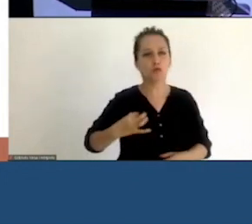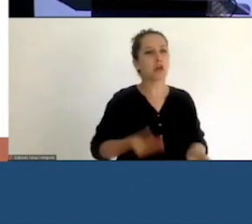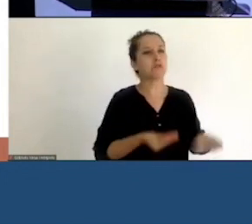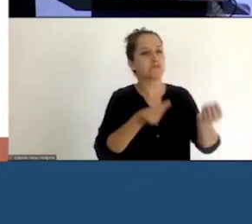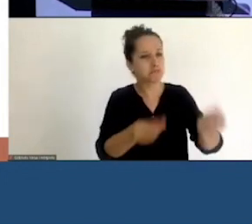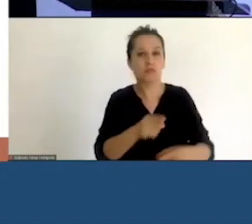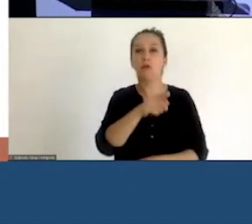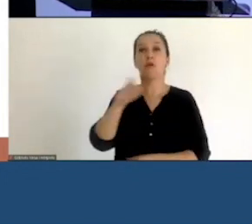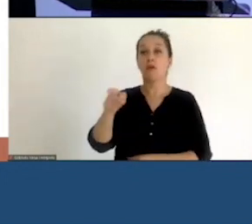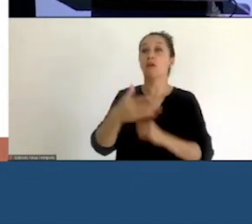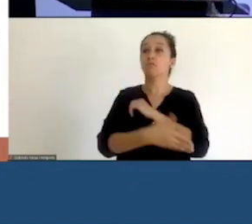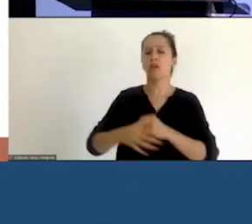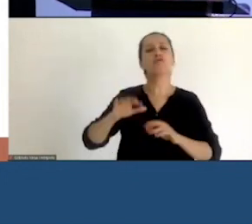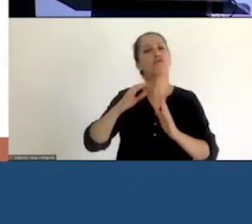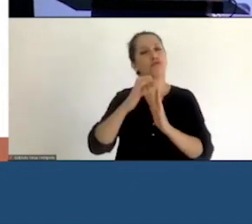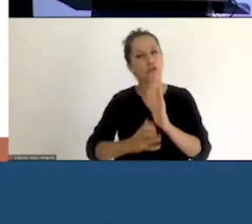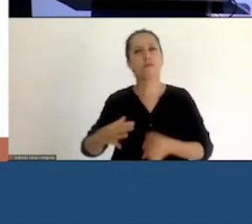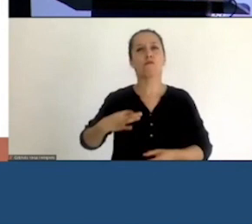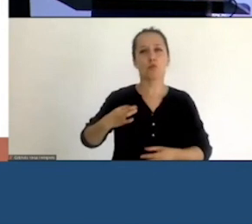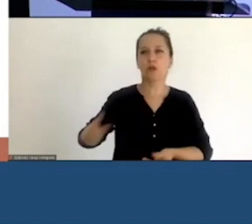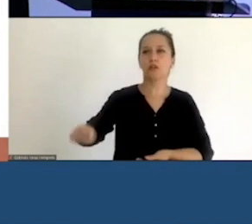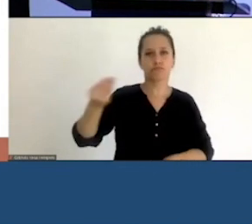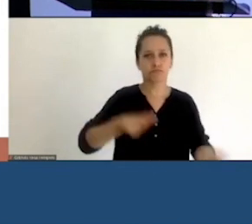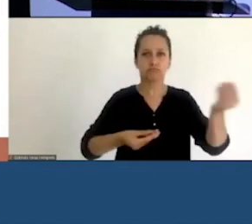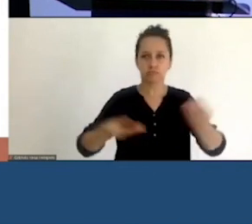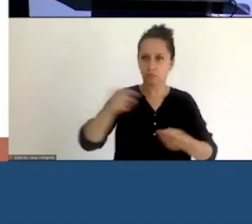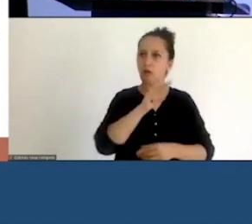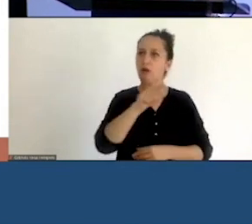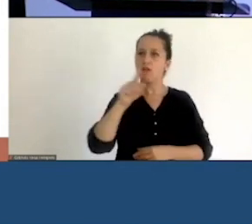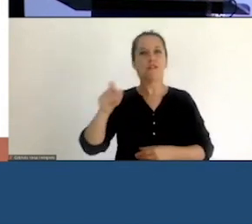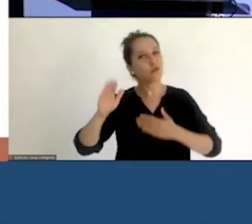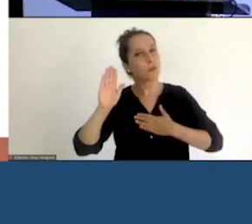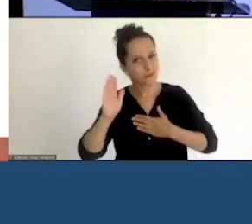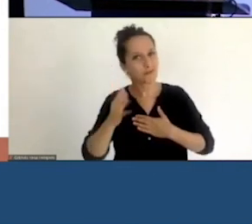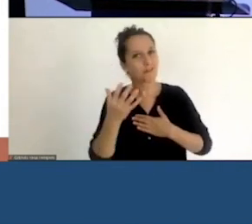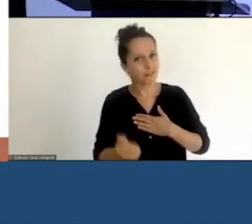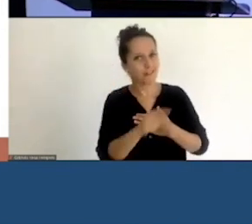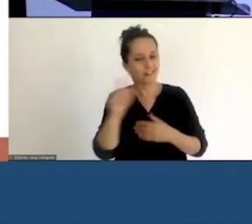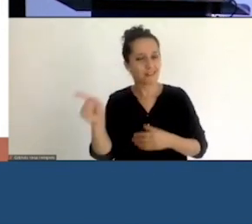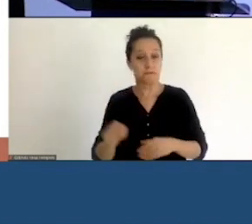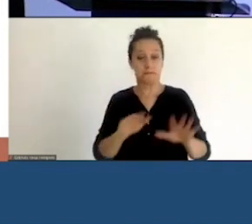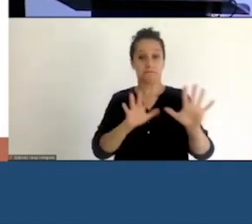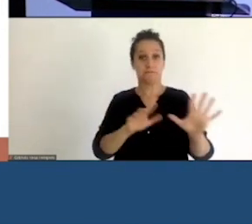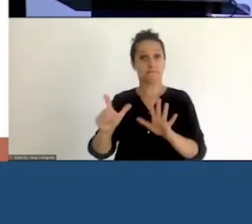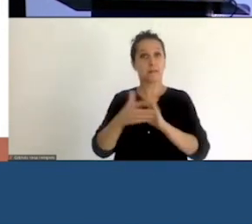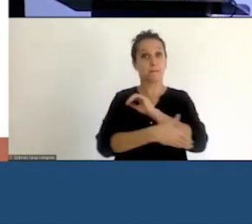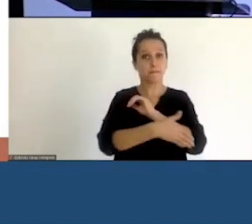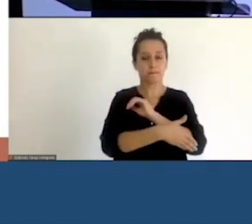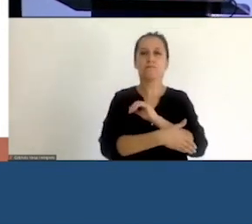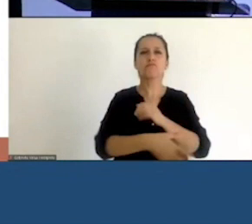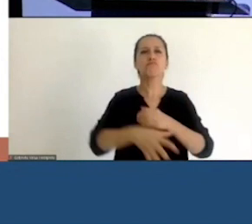DSG. We are committed, especially with the 2030 agenda and volunteer reports. 17 countries of the region